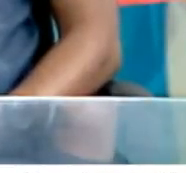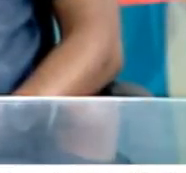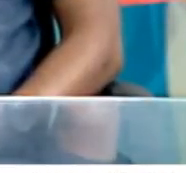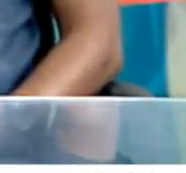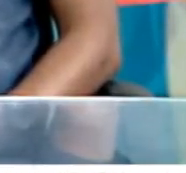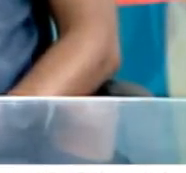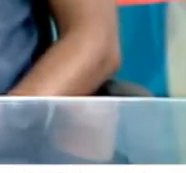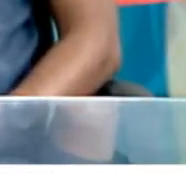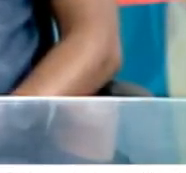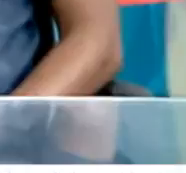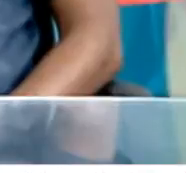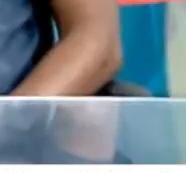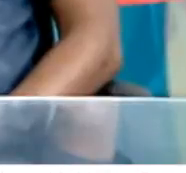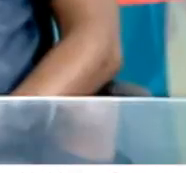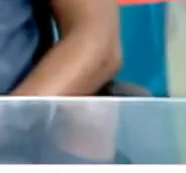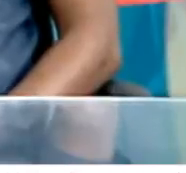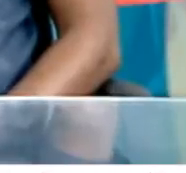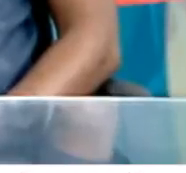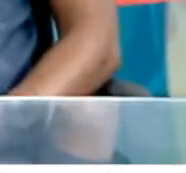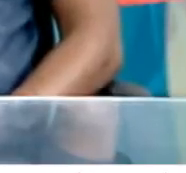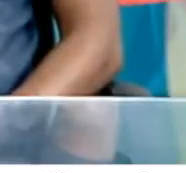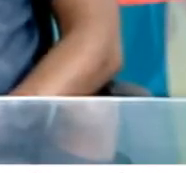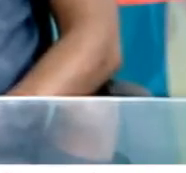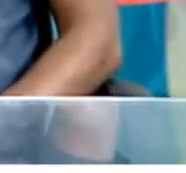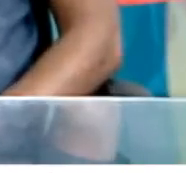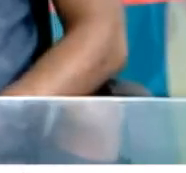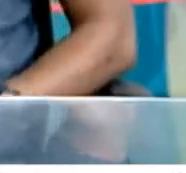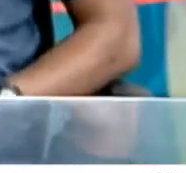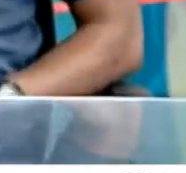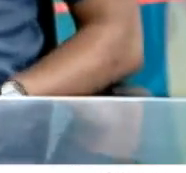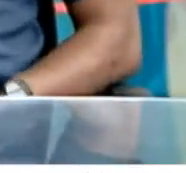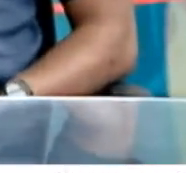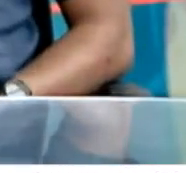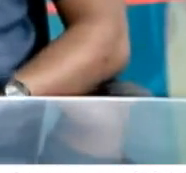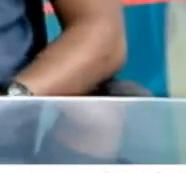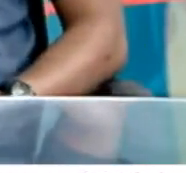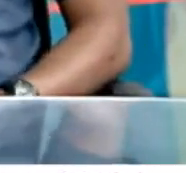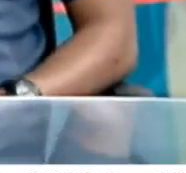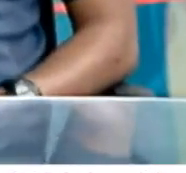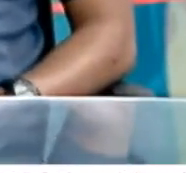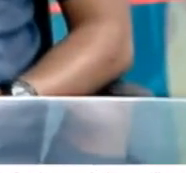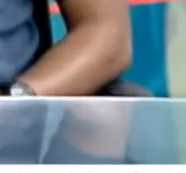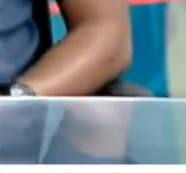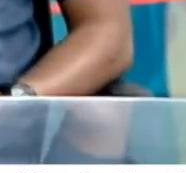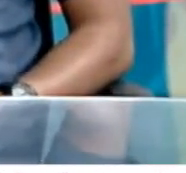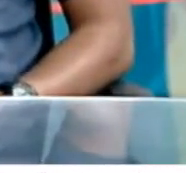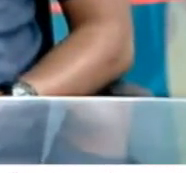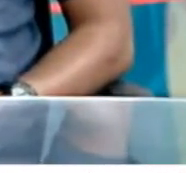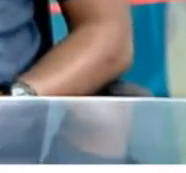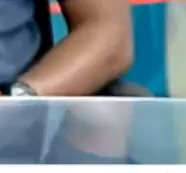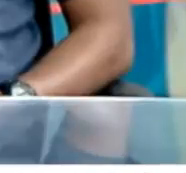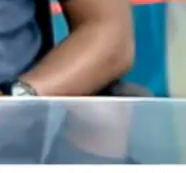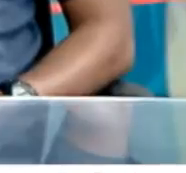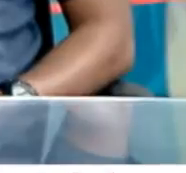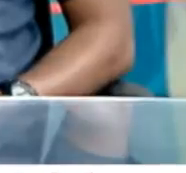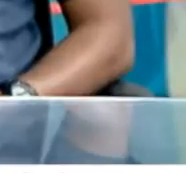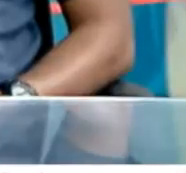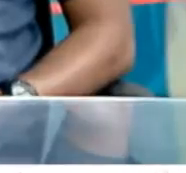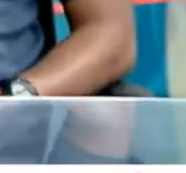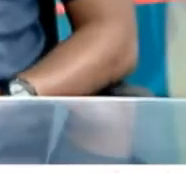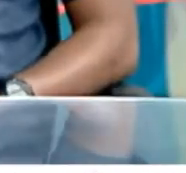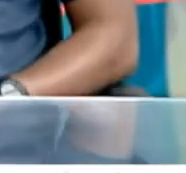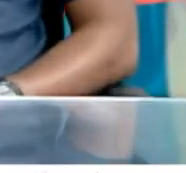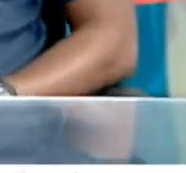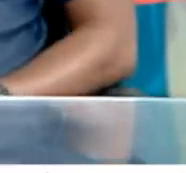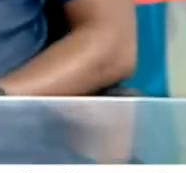took it. Exactly. And it paid off. Exactly. Now, moving on, of course, how do you think they're going to base off the, of course, rankings and, you